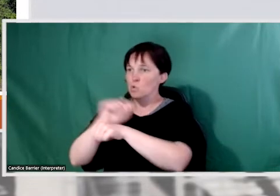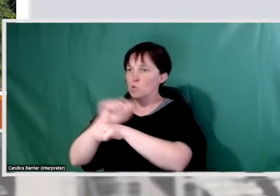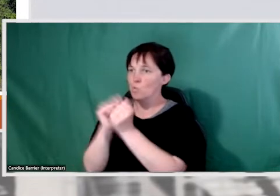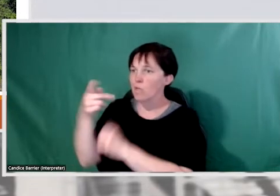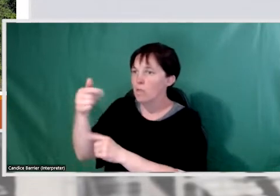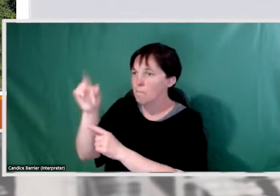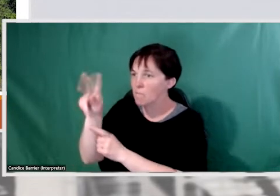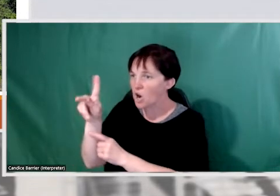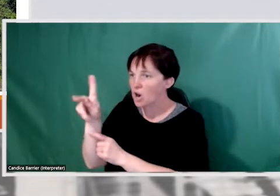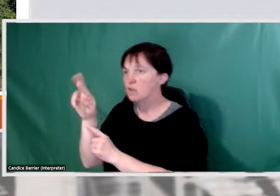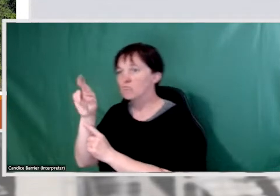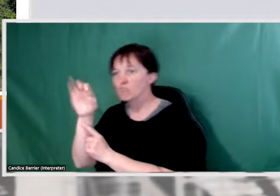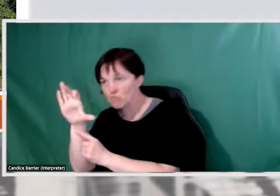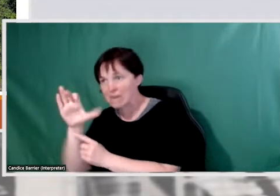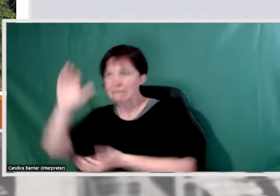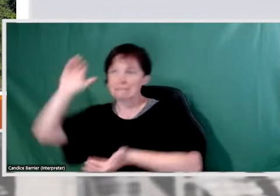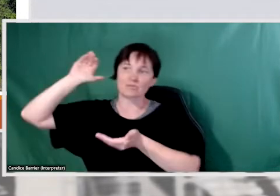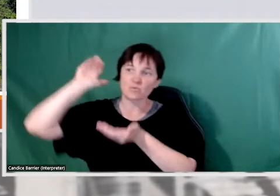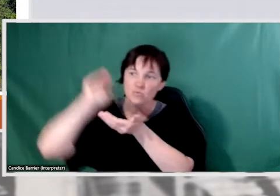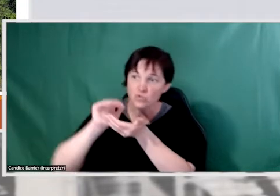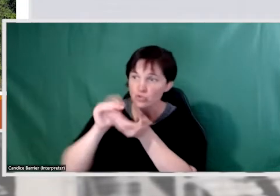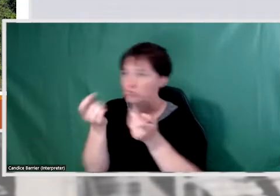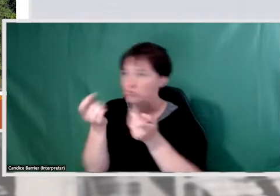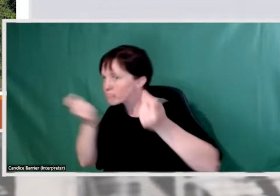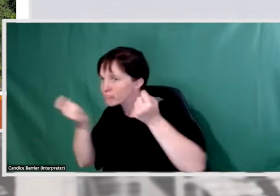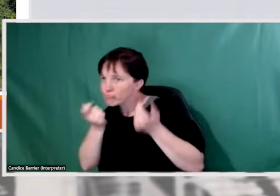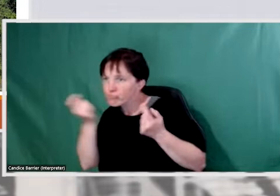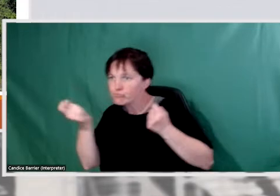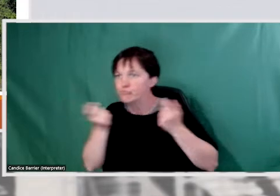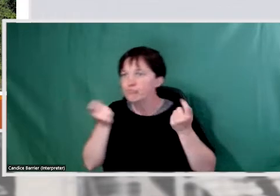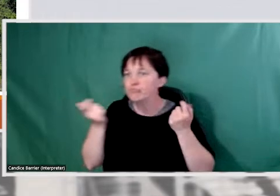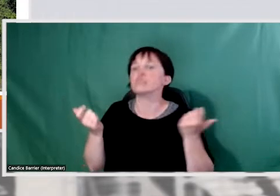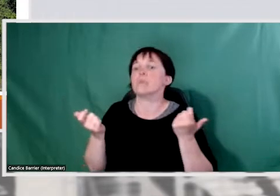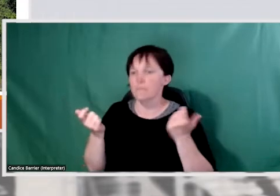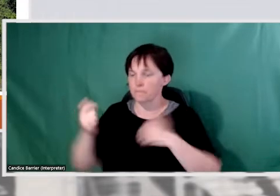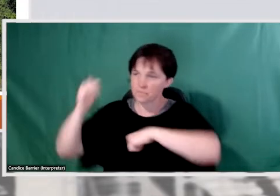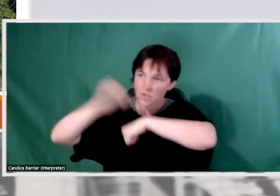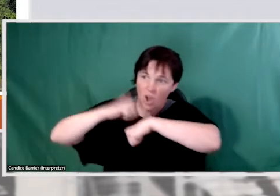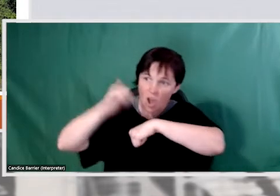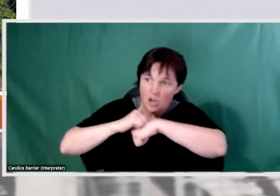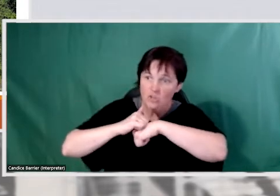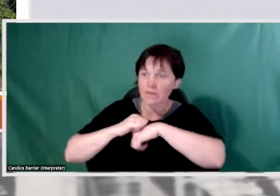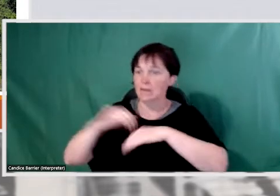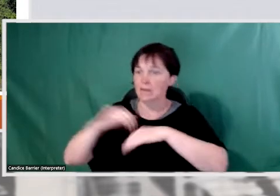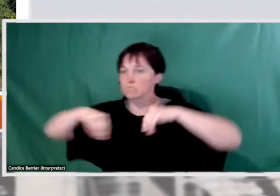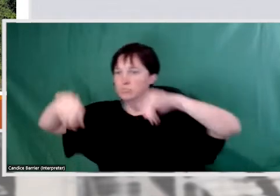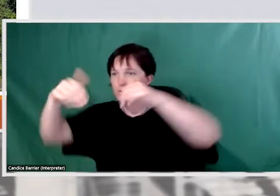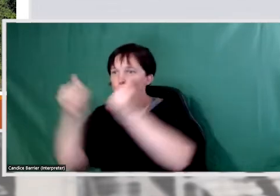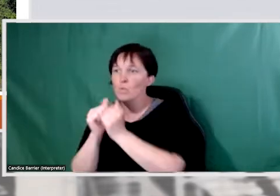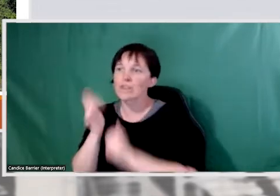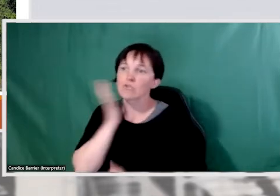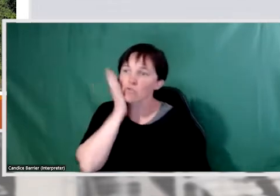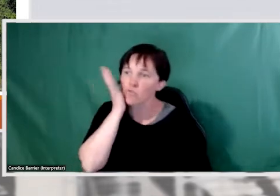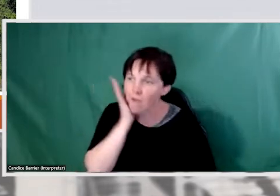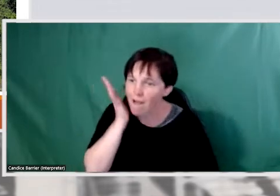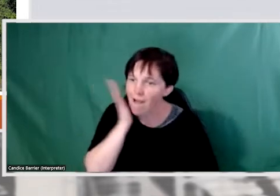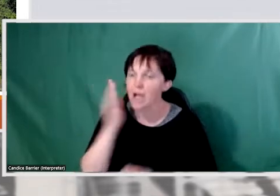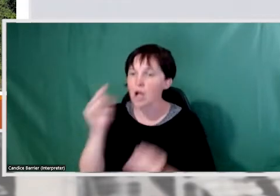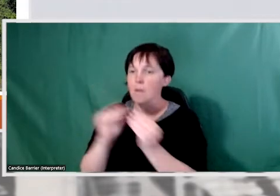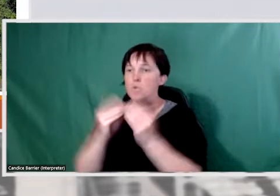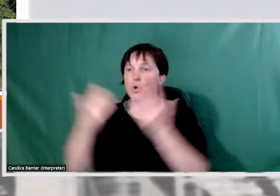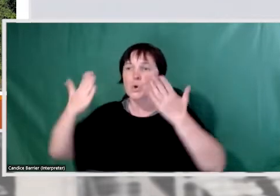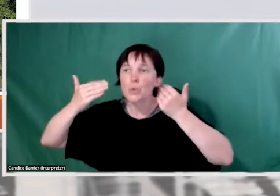to reduce and remove existing concrete and replant with grass, so it was a little bit cooler and a little bit more welcoming and